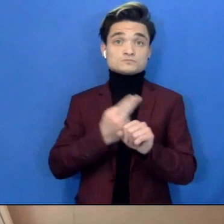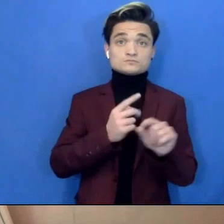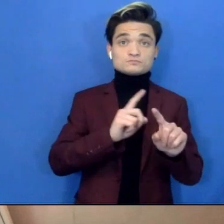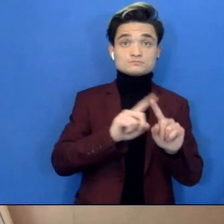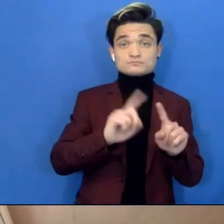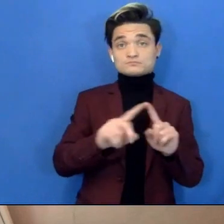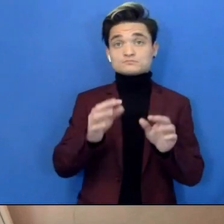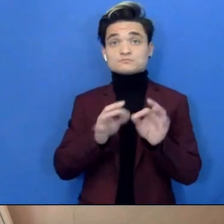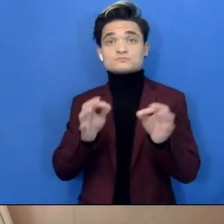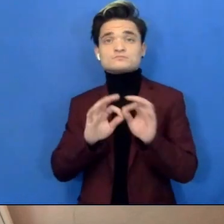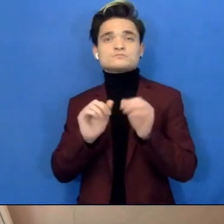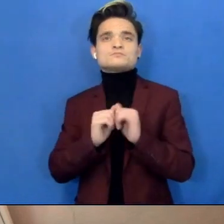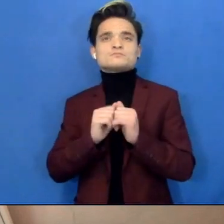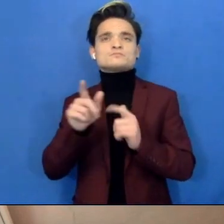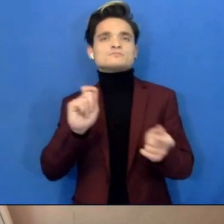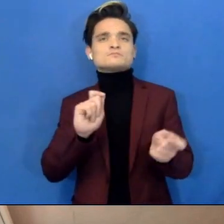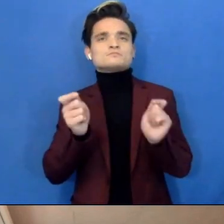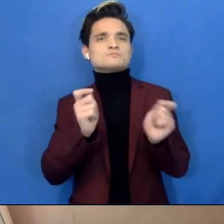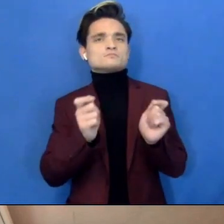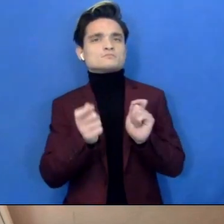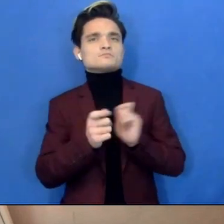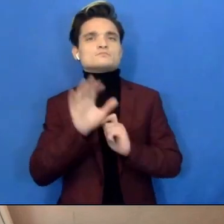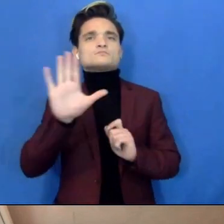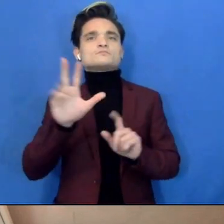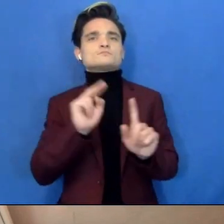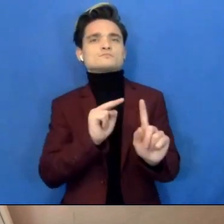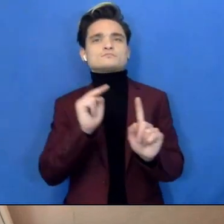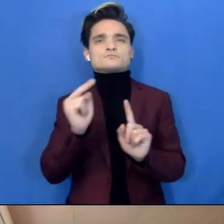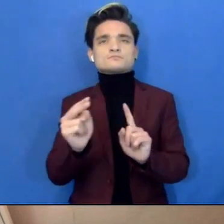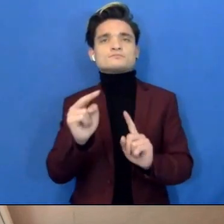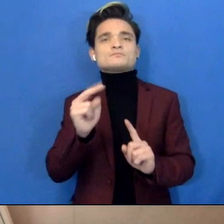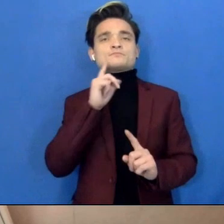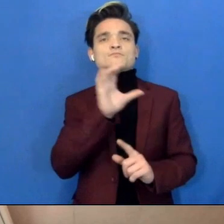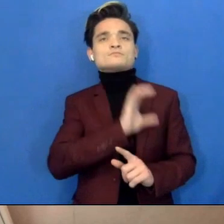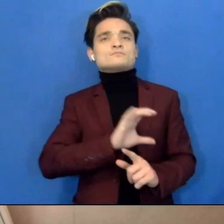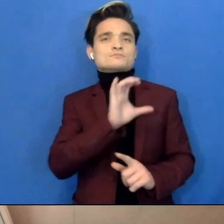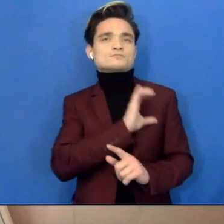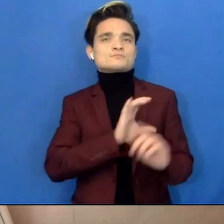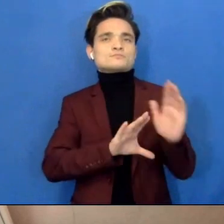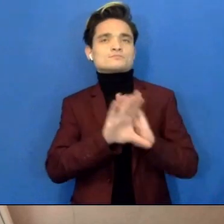point of view of how you define your characters and how you define other people's characters?